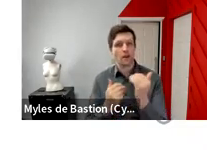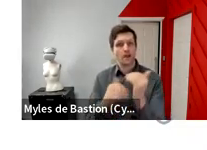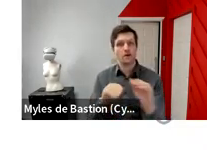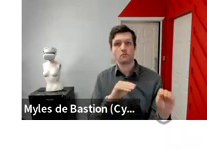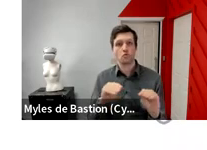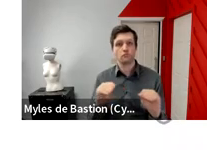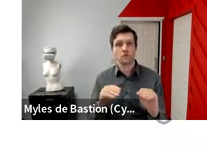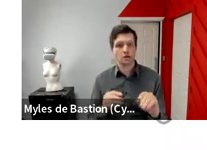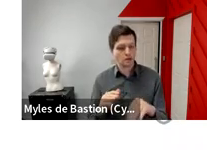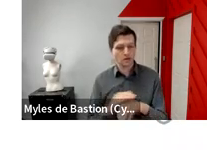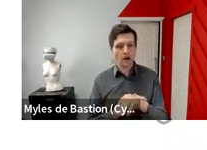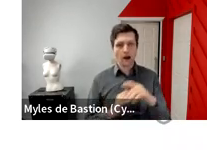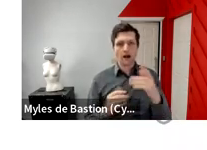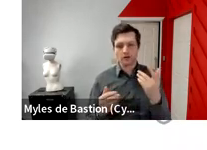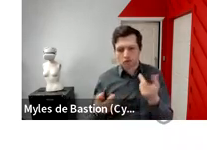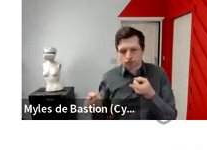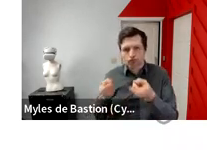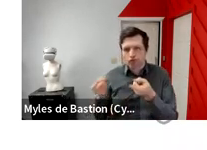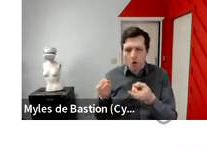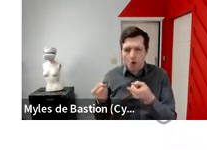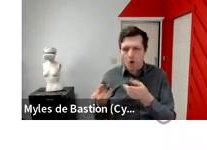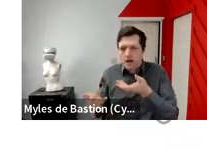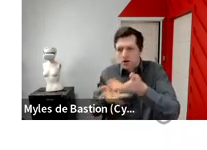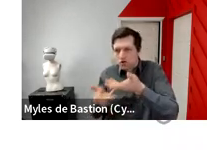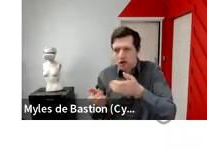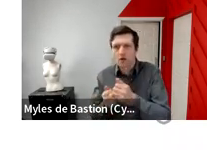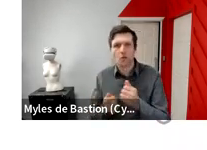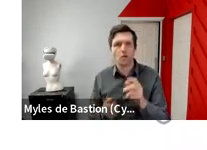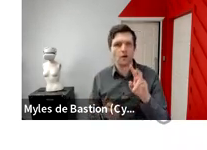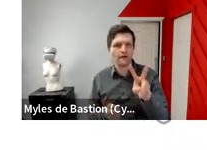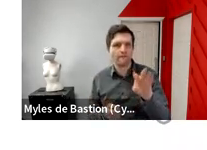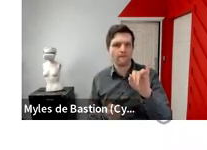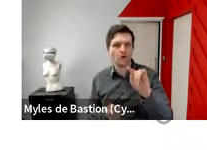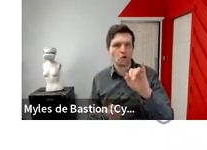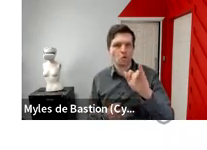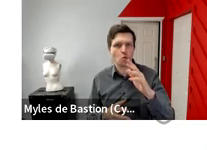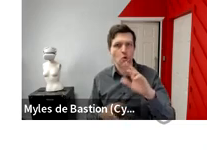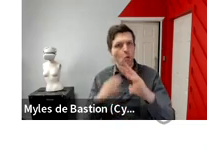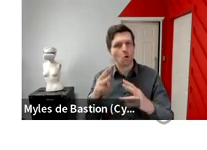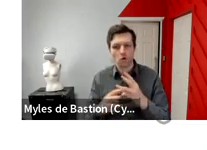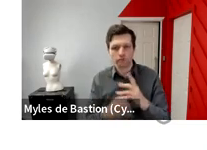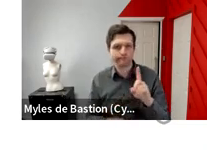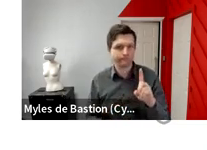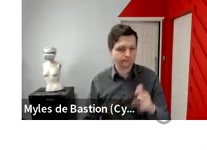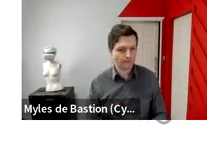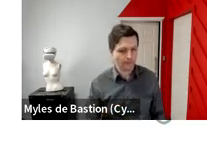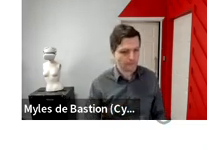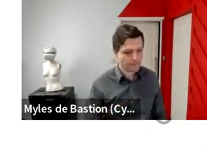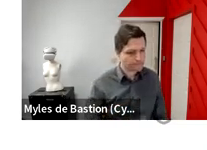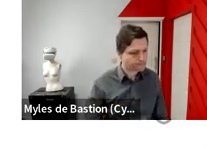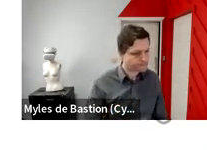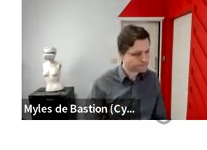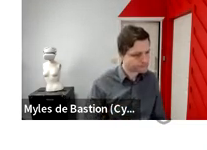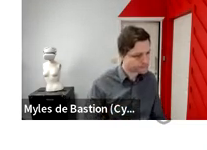And how could people with limited mobility try to control and interact with a virtual